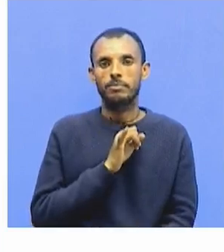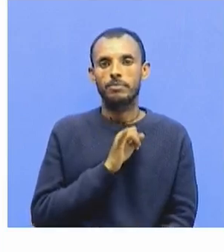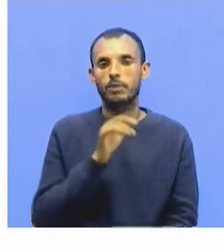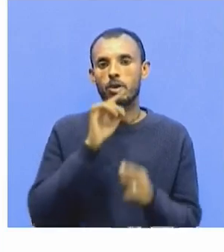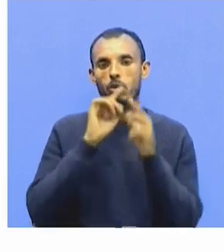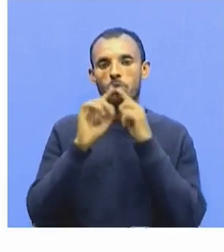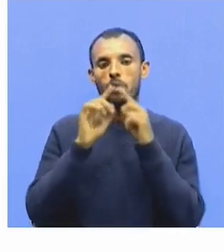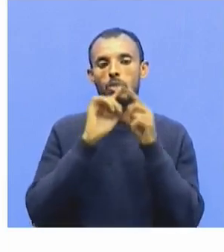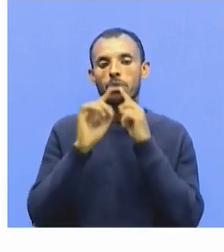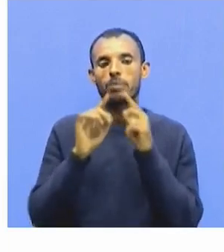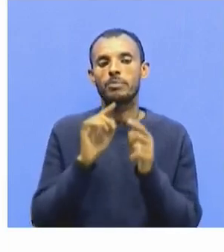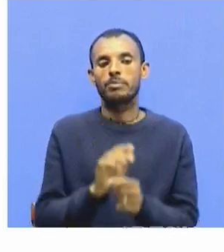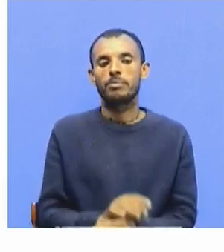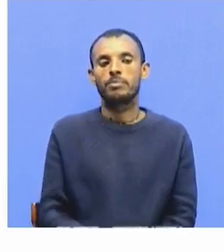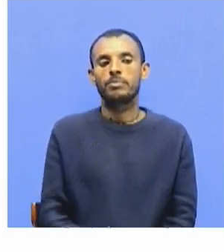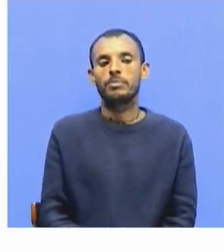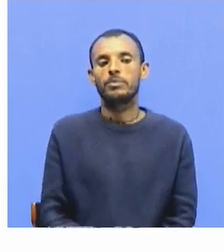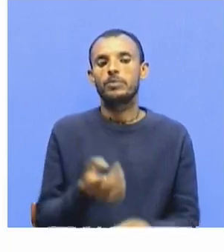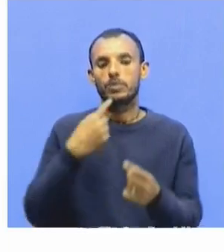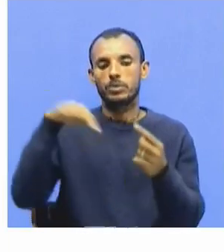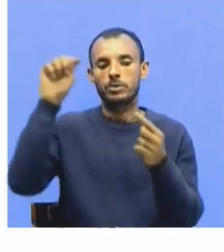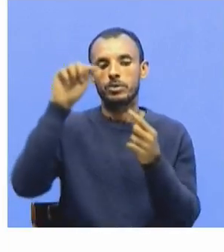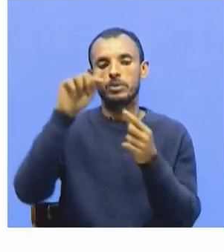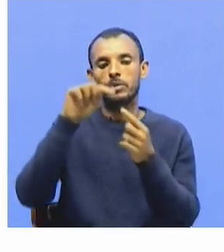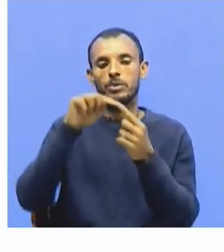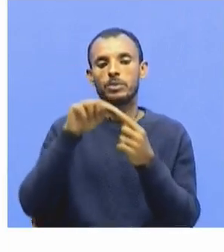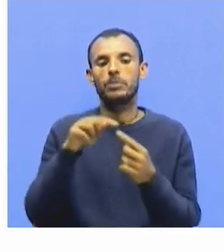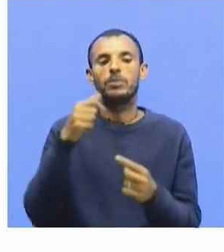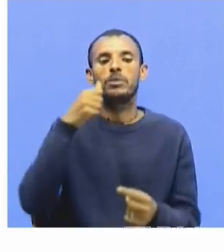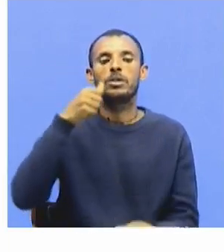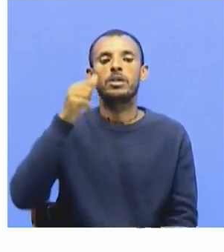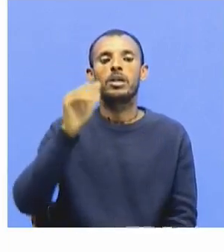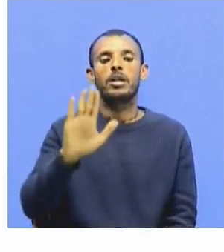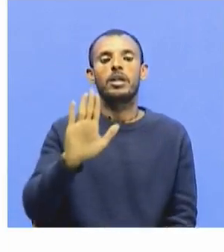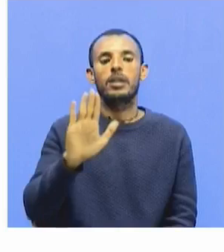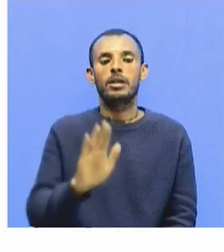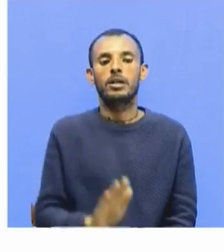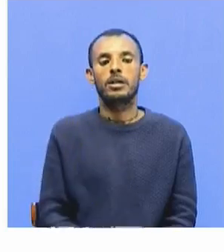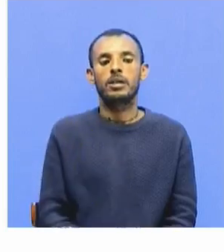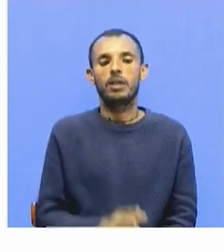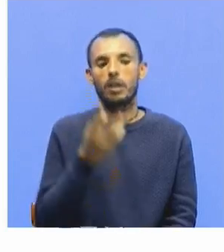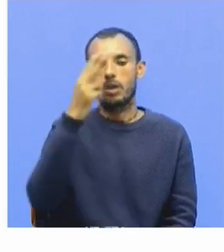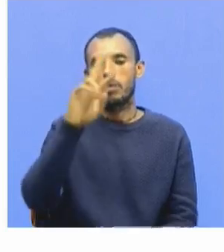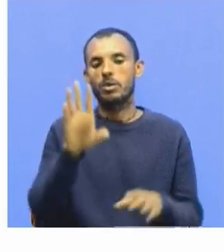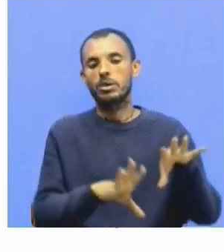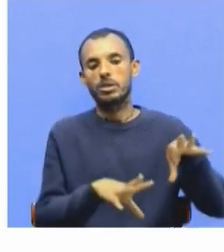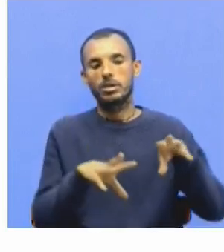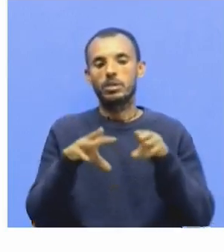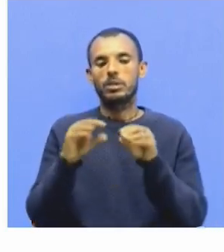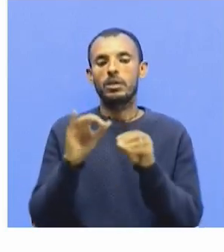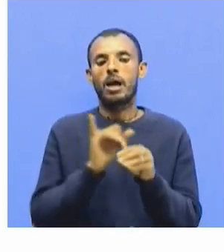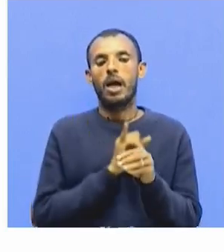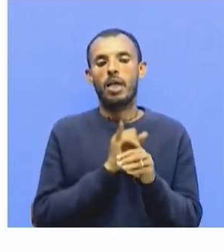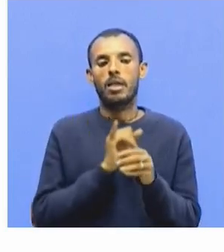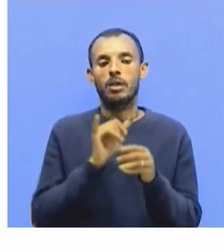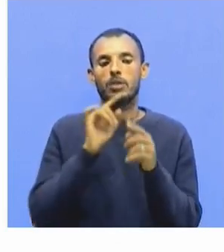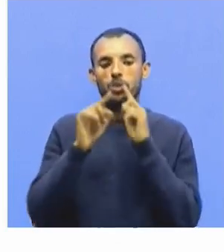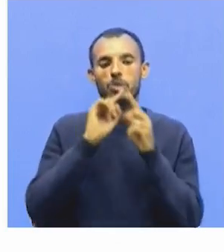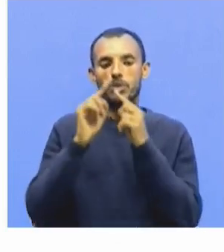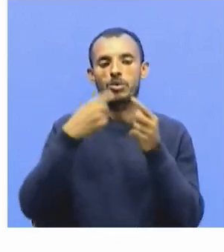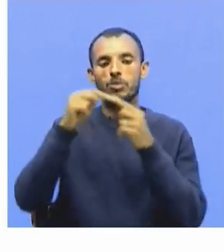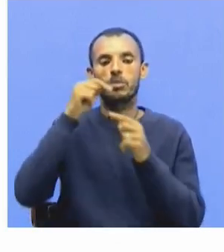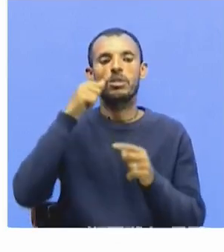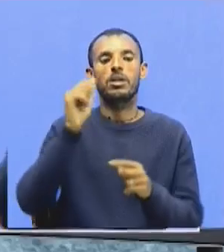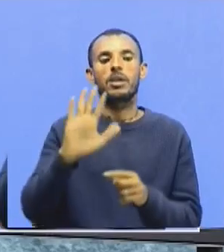talk to her. Look, students. I talk to